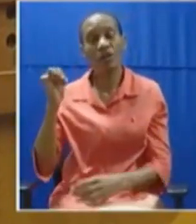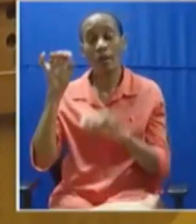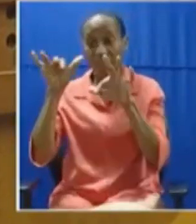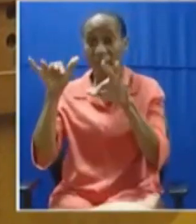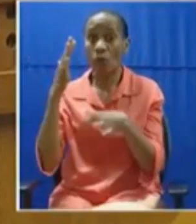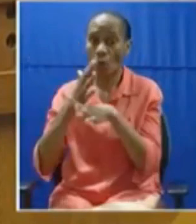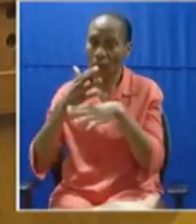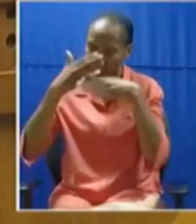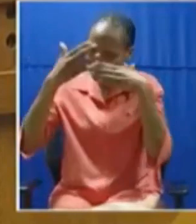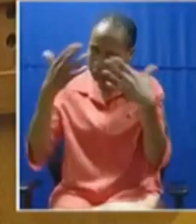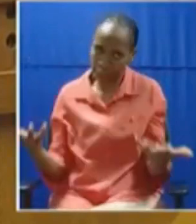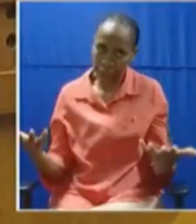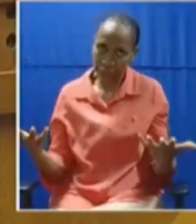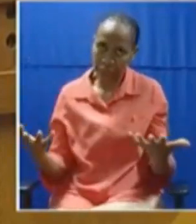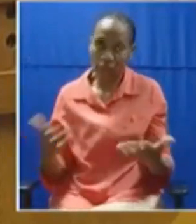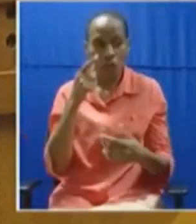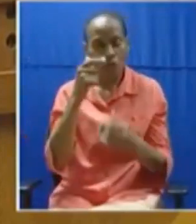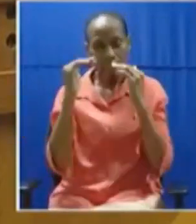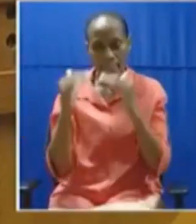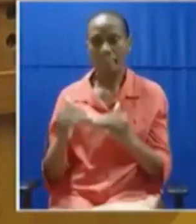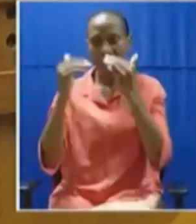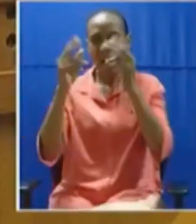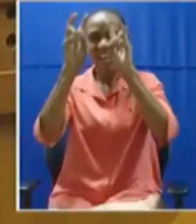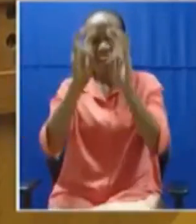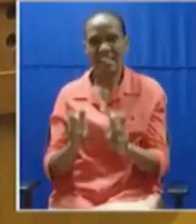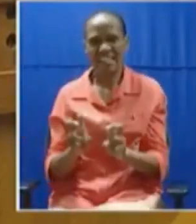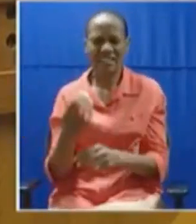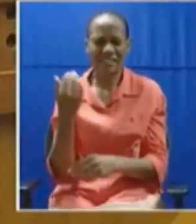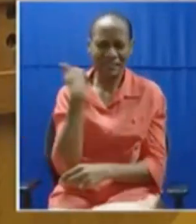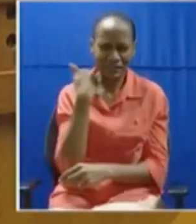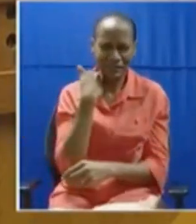people. You've elected